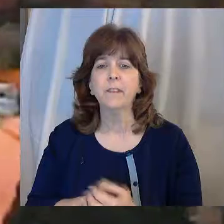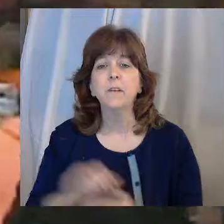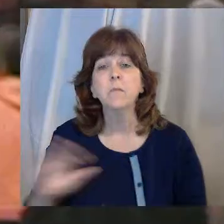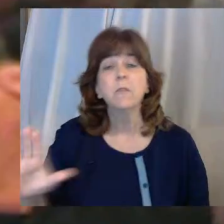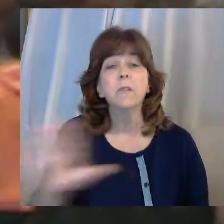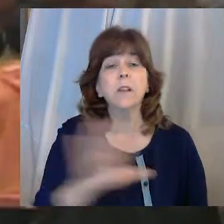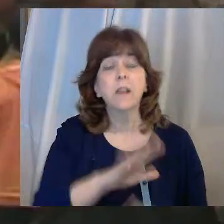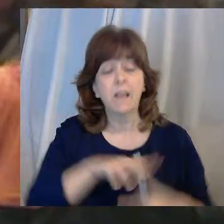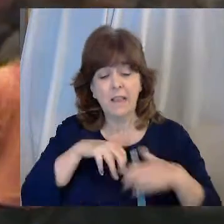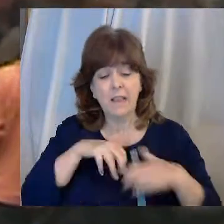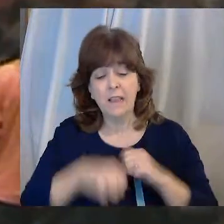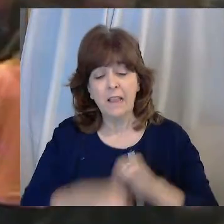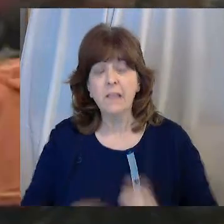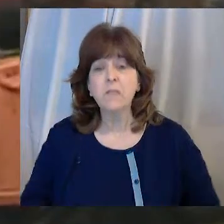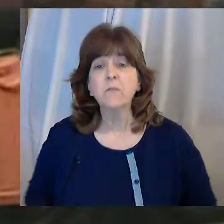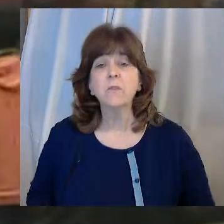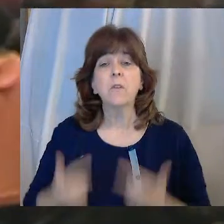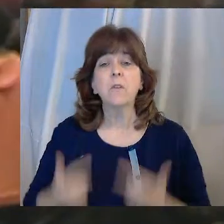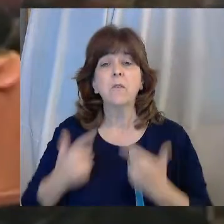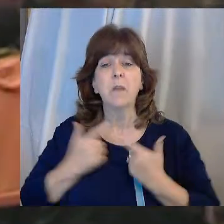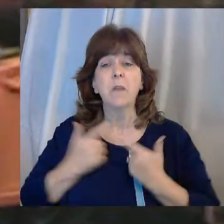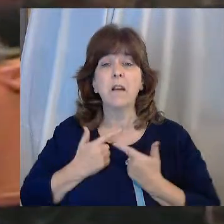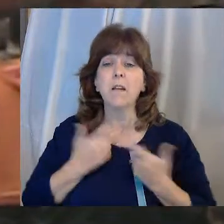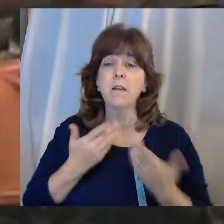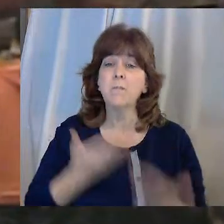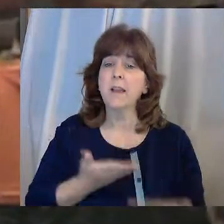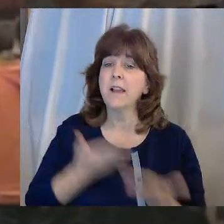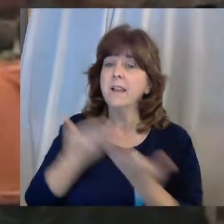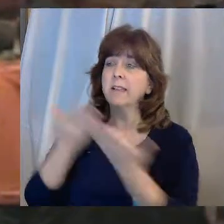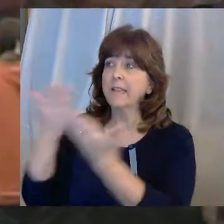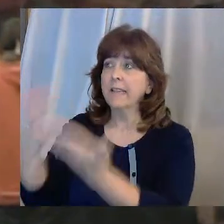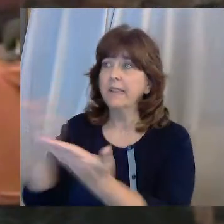your broken eyes.